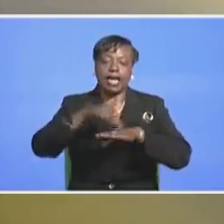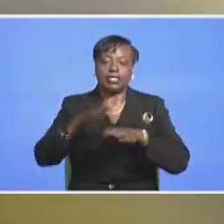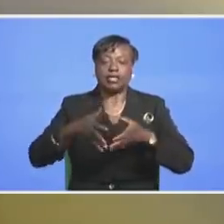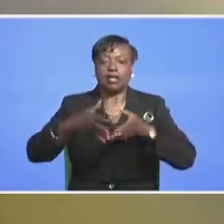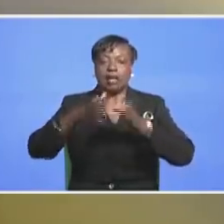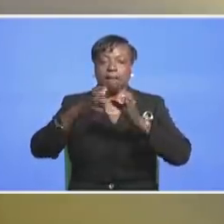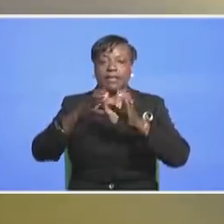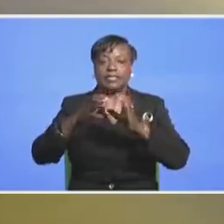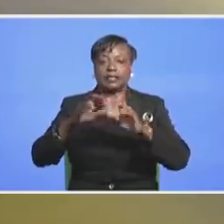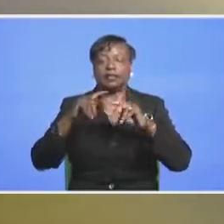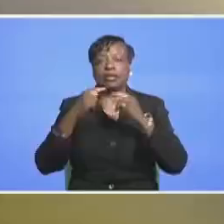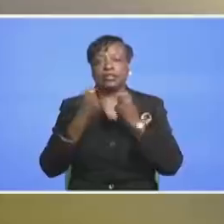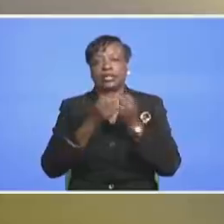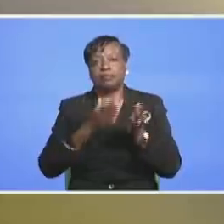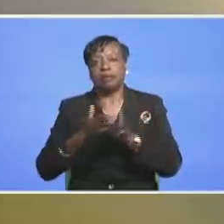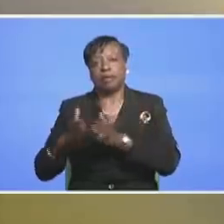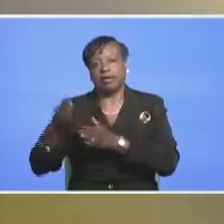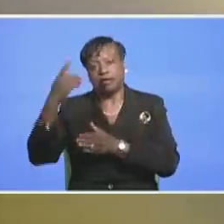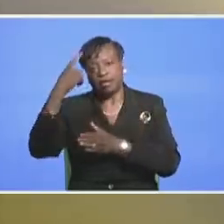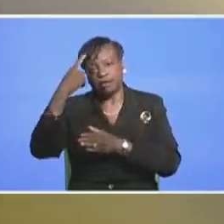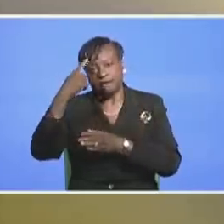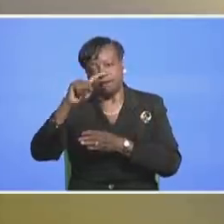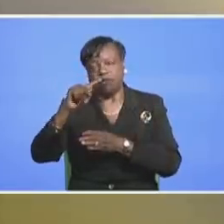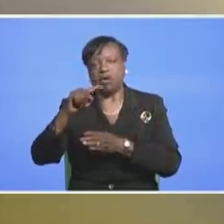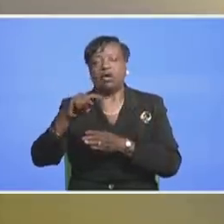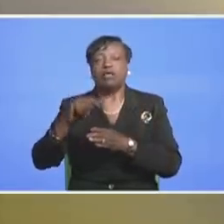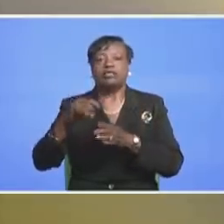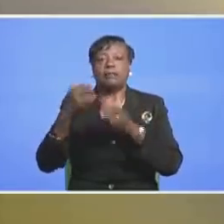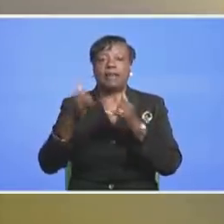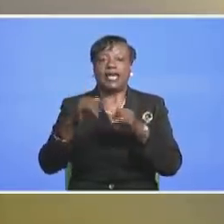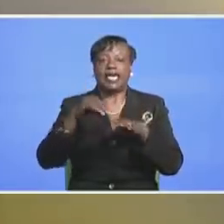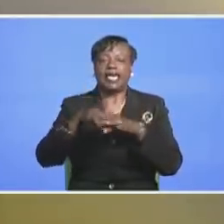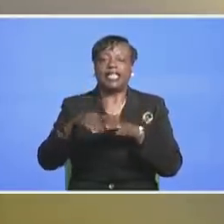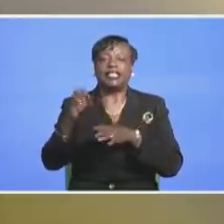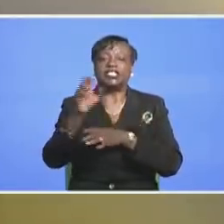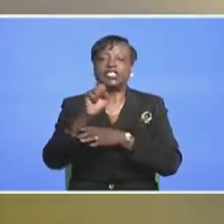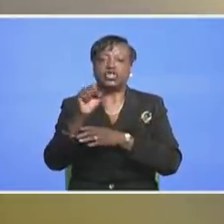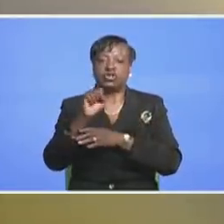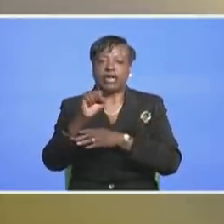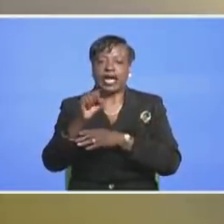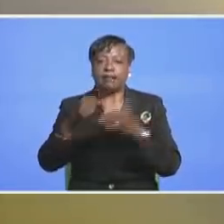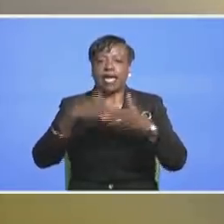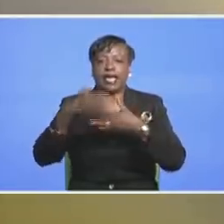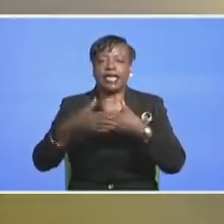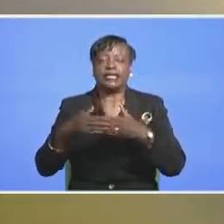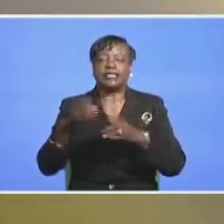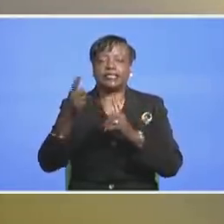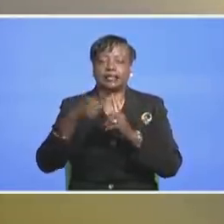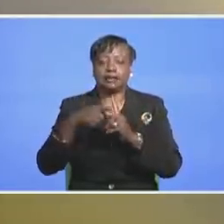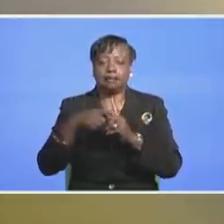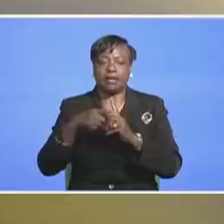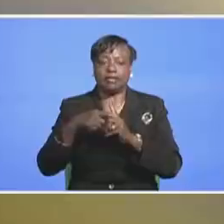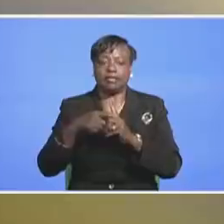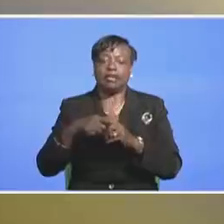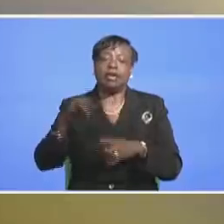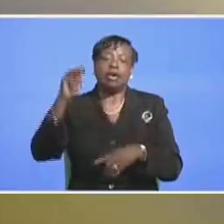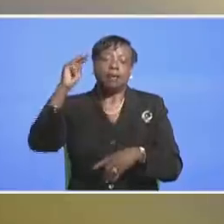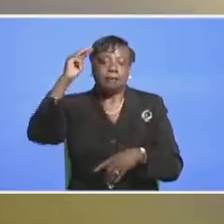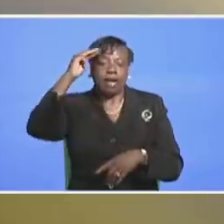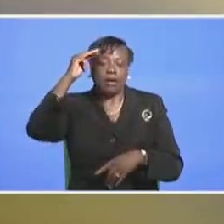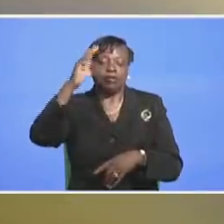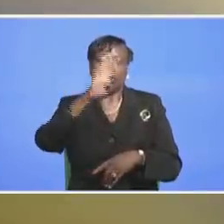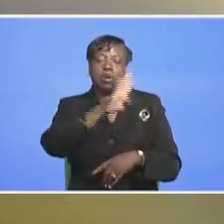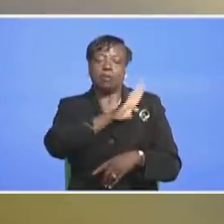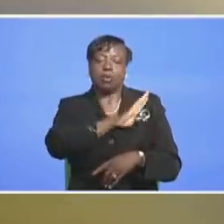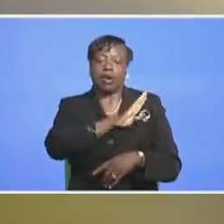that is preparing for their regional showing in Suriname next month. First Vice President in the Bahamas Basketball Federation, Mario Bulllegs,